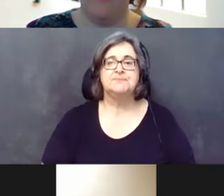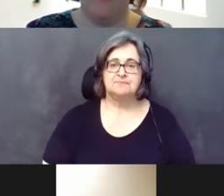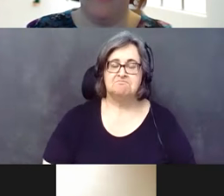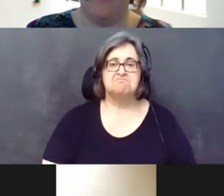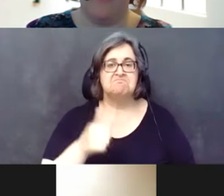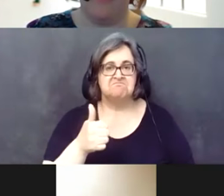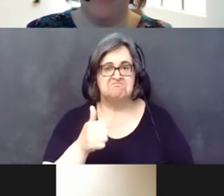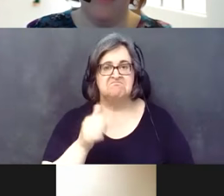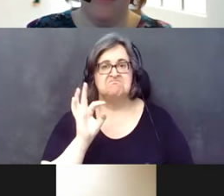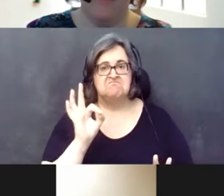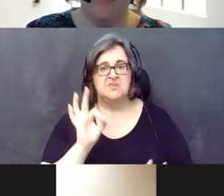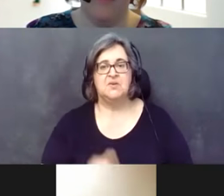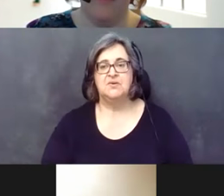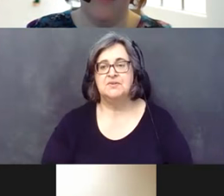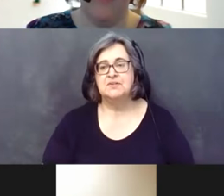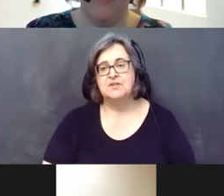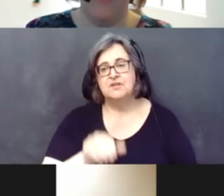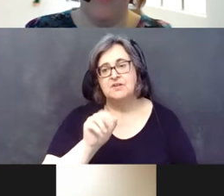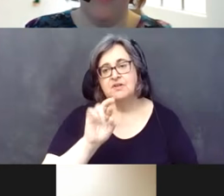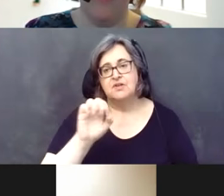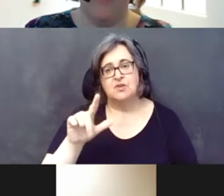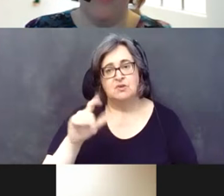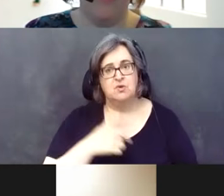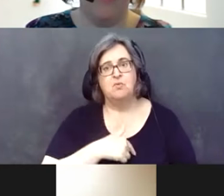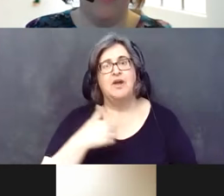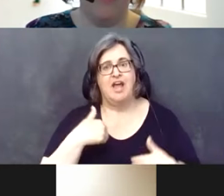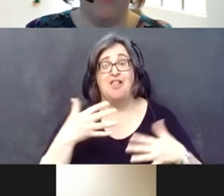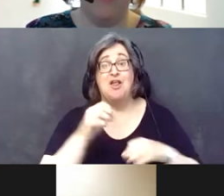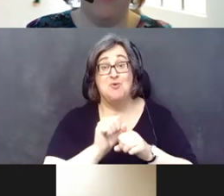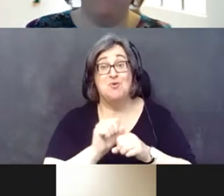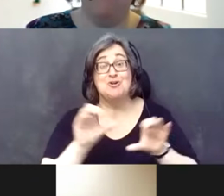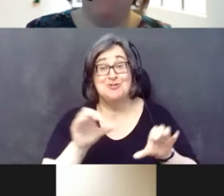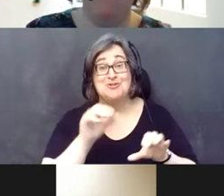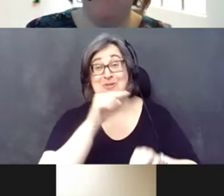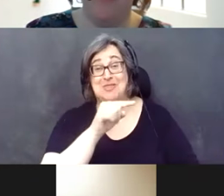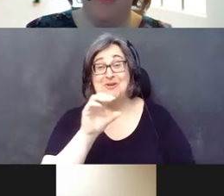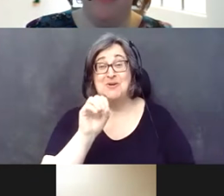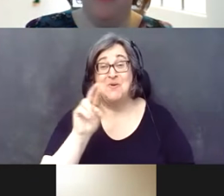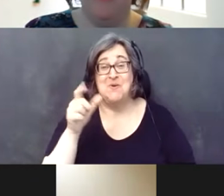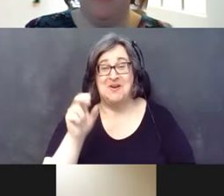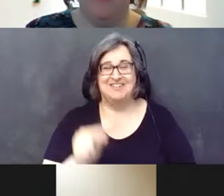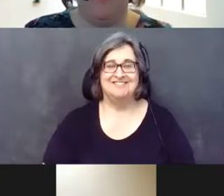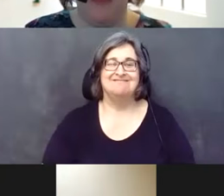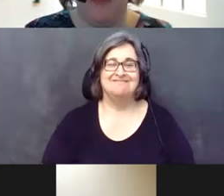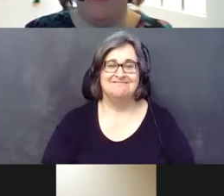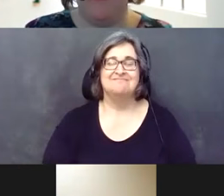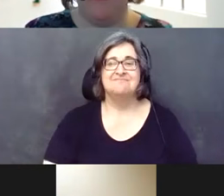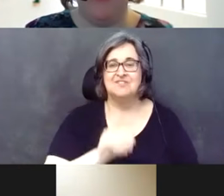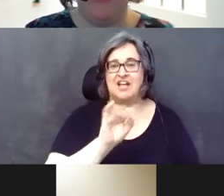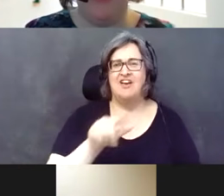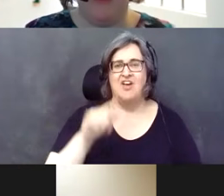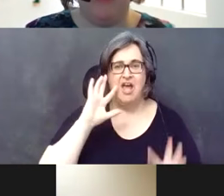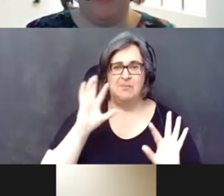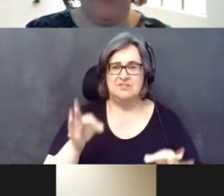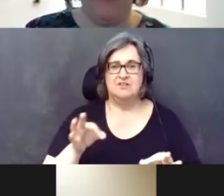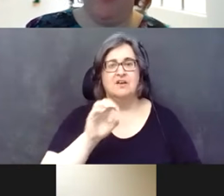Okay, well, Ariel, it looks like we have a lot of work to do in Oregon. So. Yeah, absolutely.